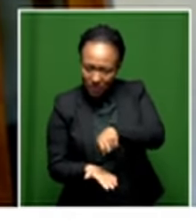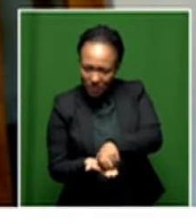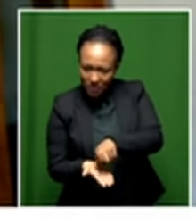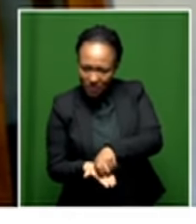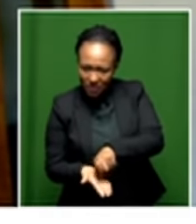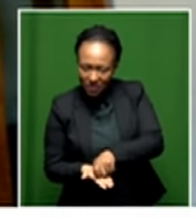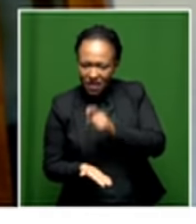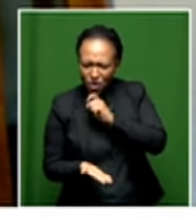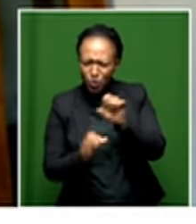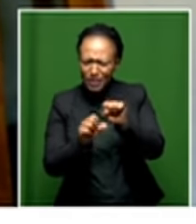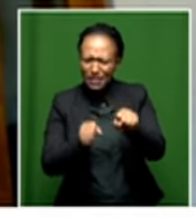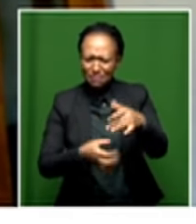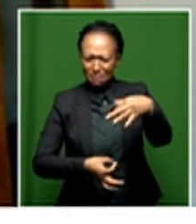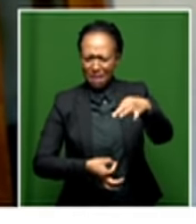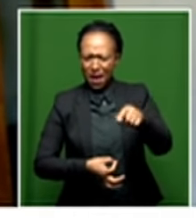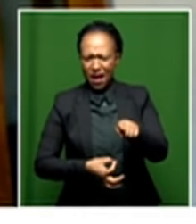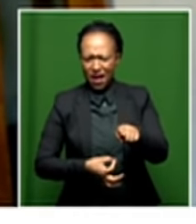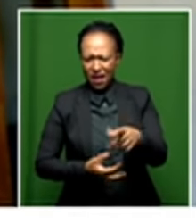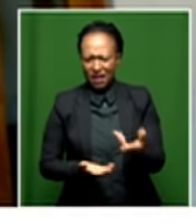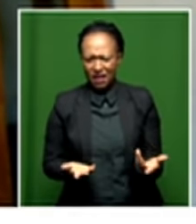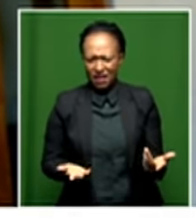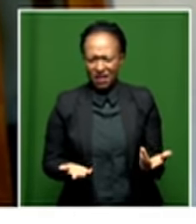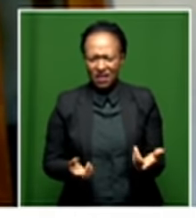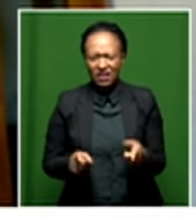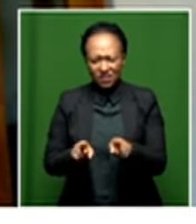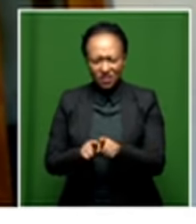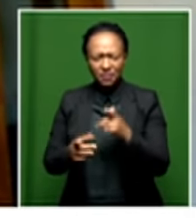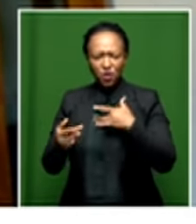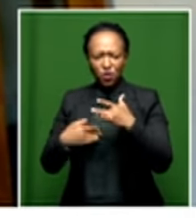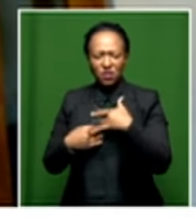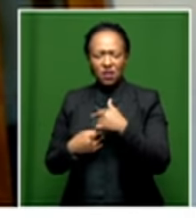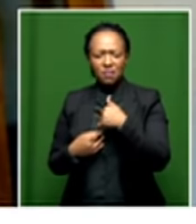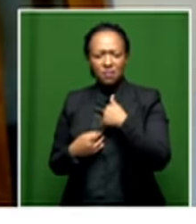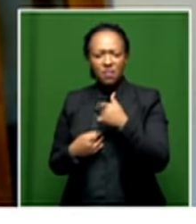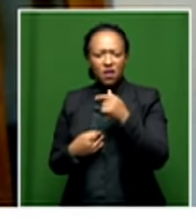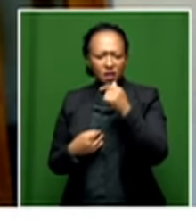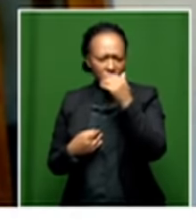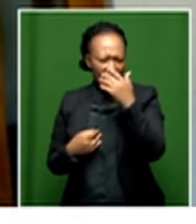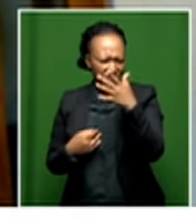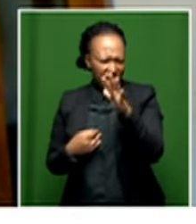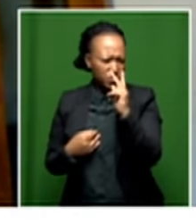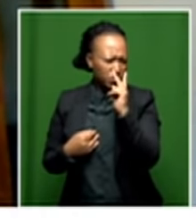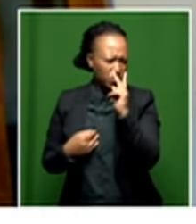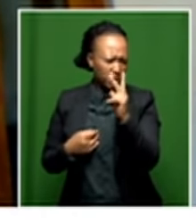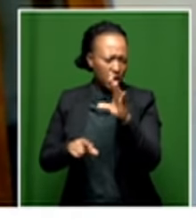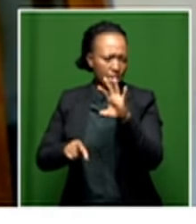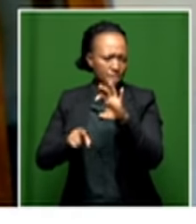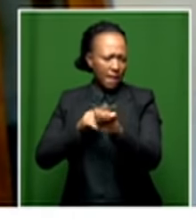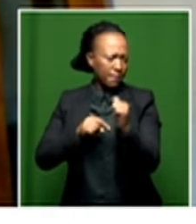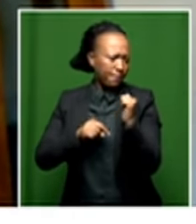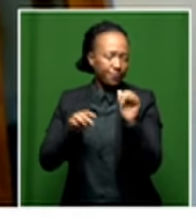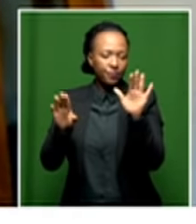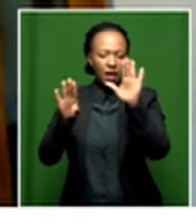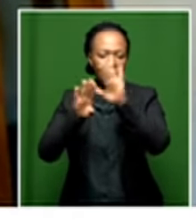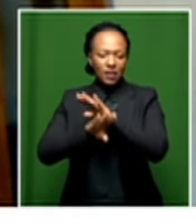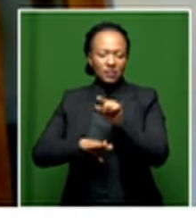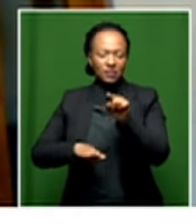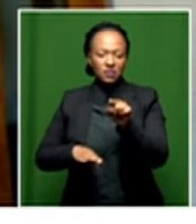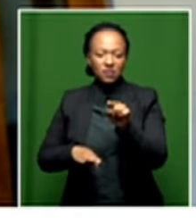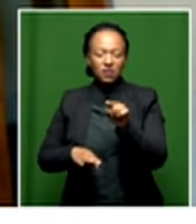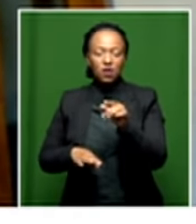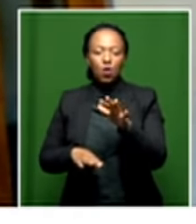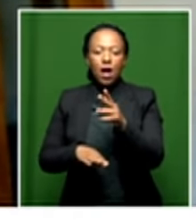that was used. Also, a bit of a concern to me is I noticed last night that, you know, I know the press